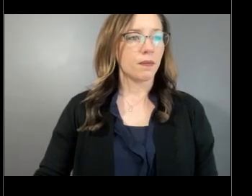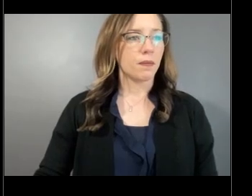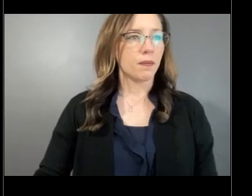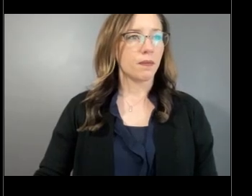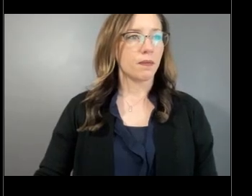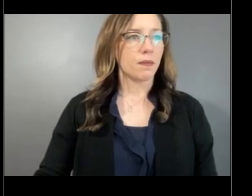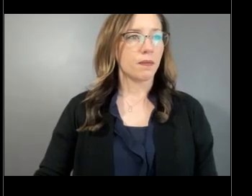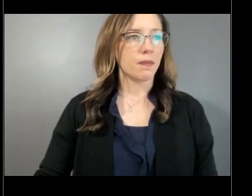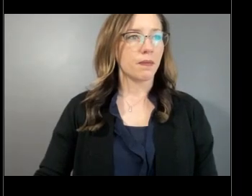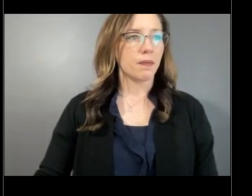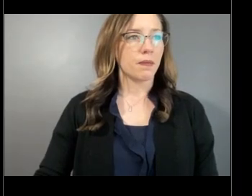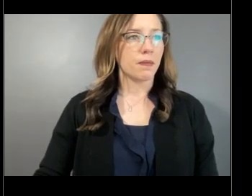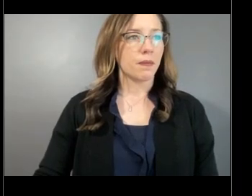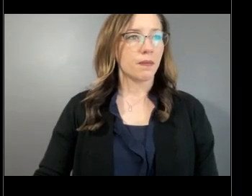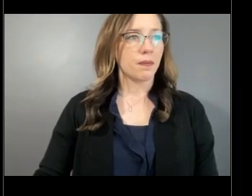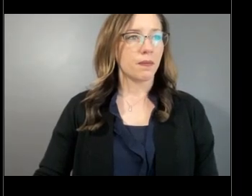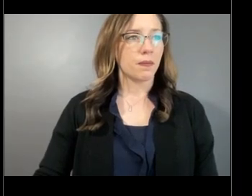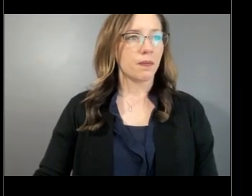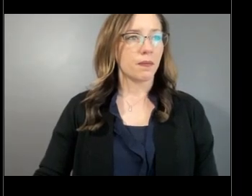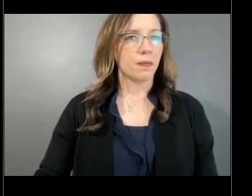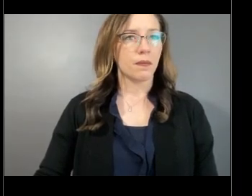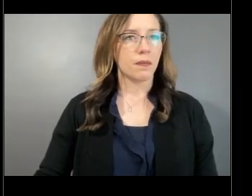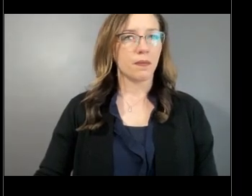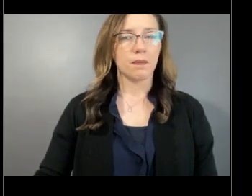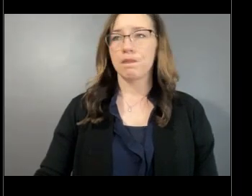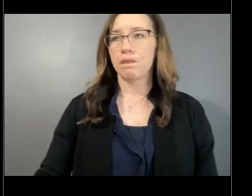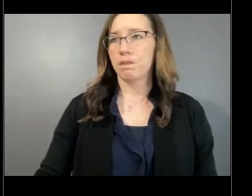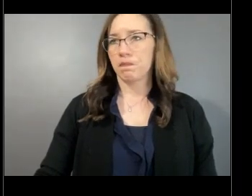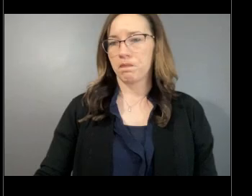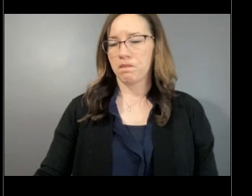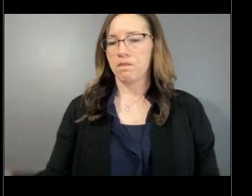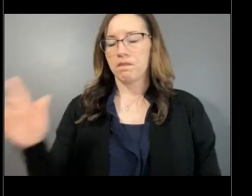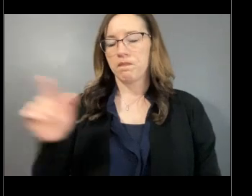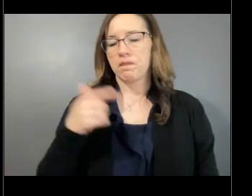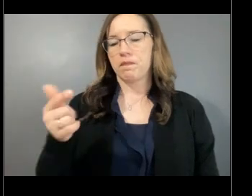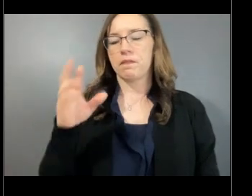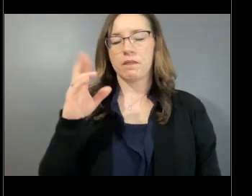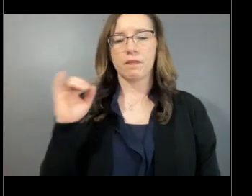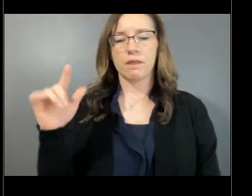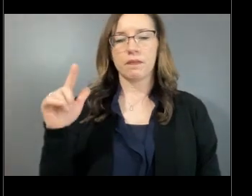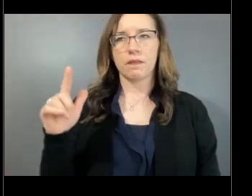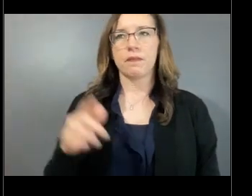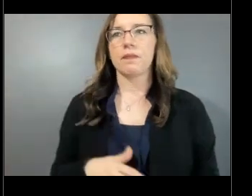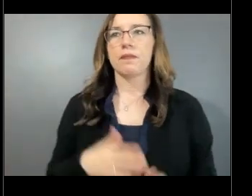All right, go ahead and close this poll. Thank you so much. And back to you, Crystal, for the takeaways.